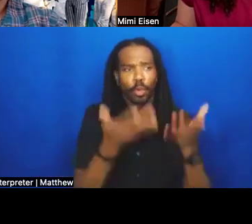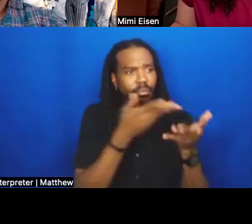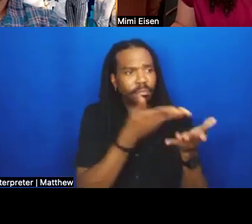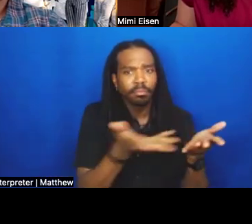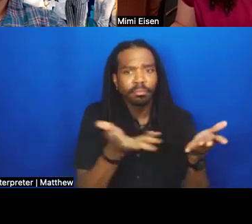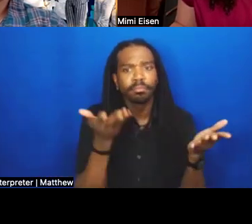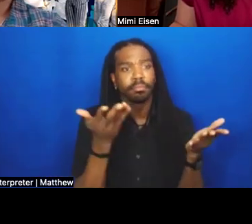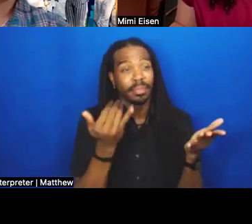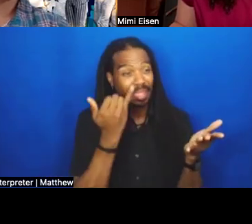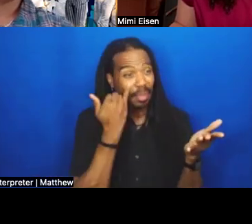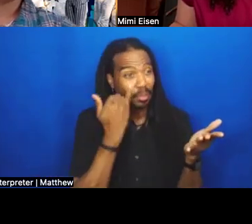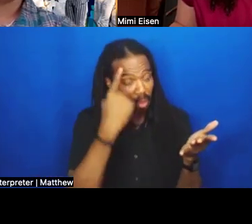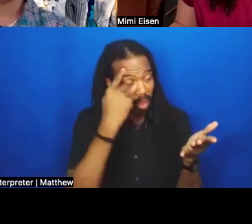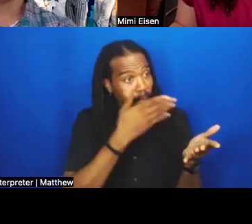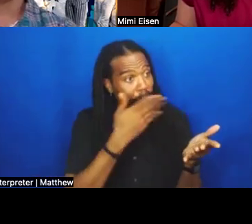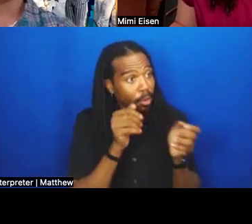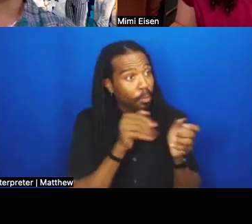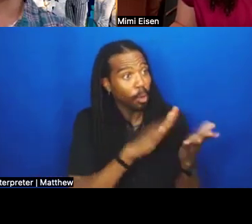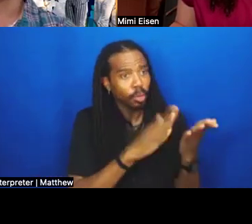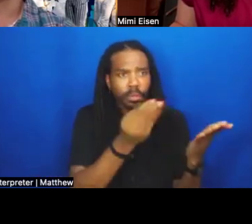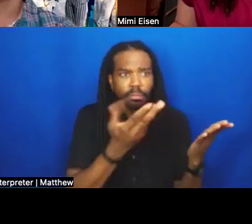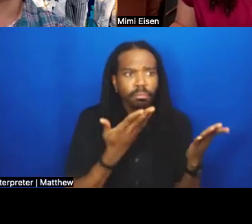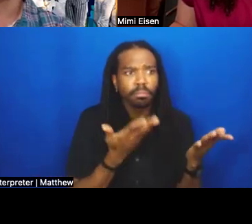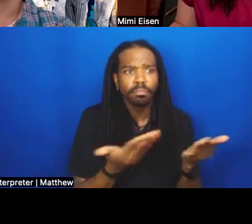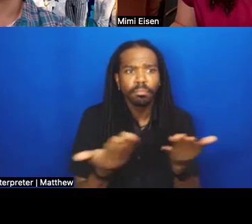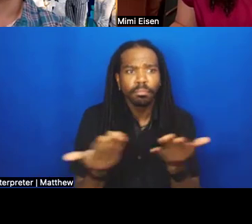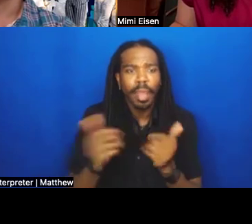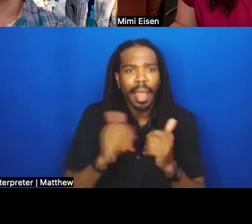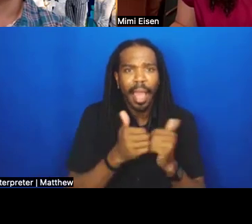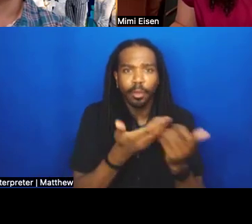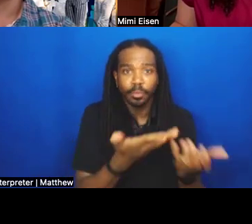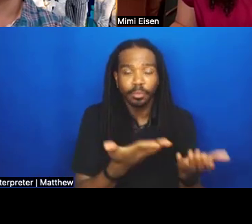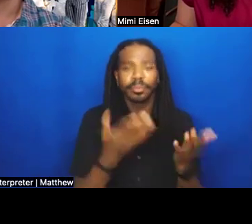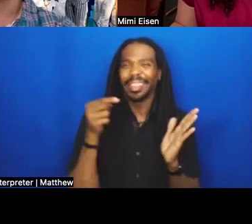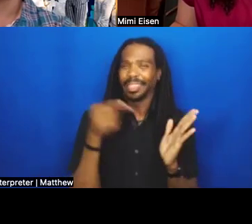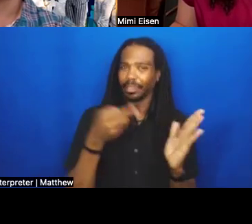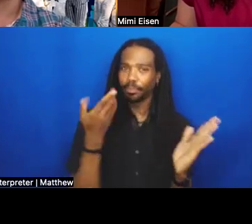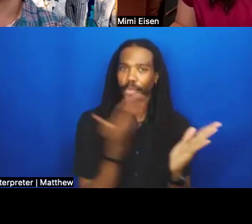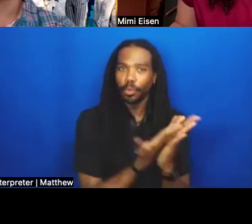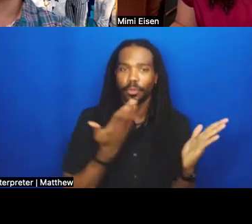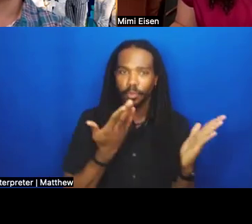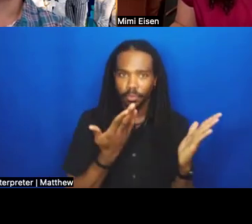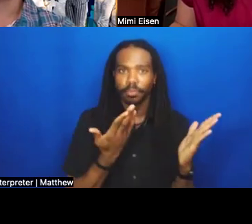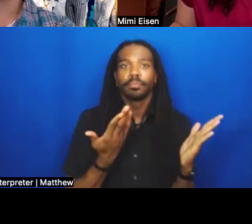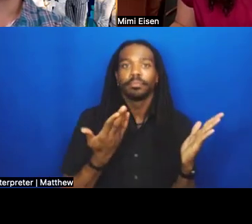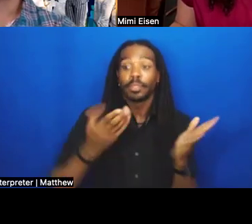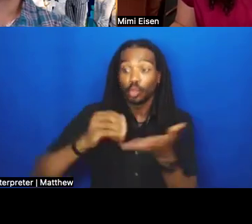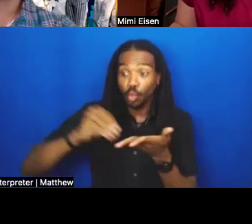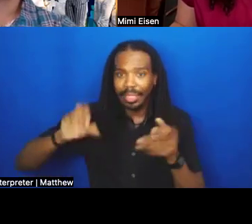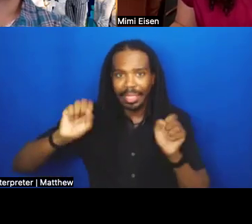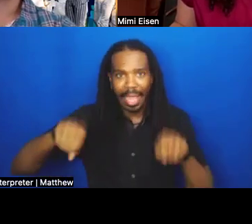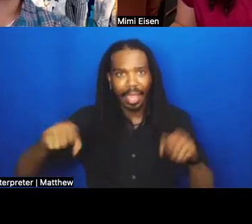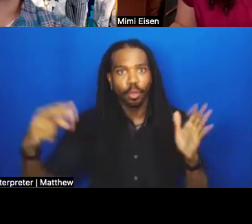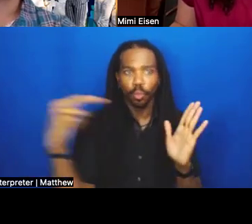be organized. So this is historical evidence that kids can see for themselves that just shatters